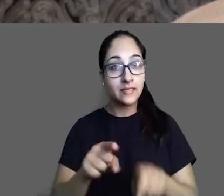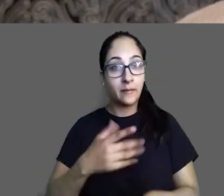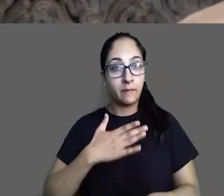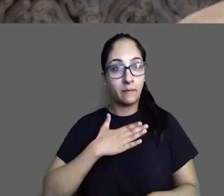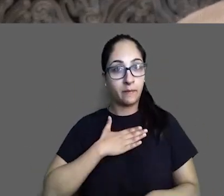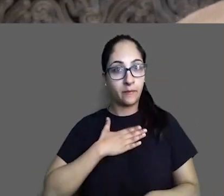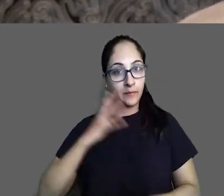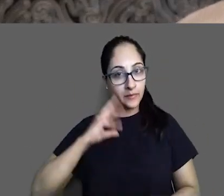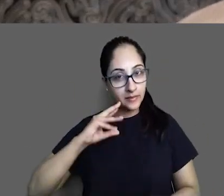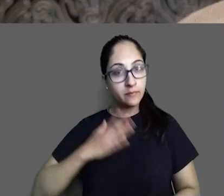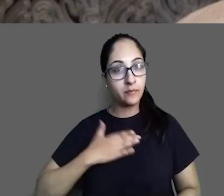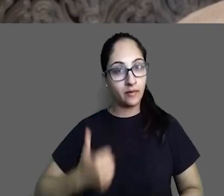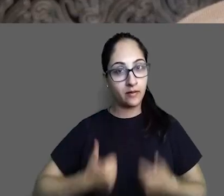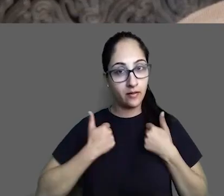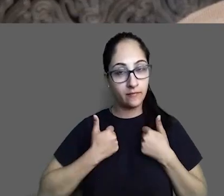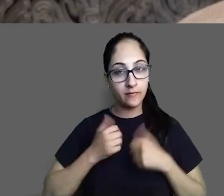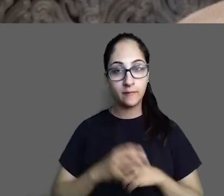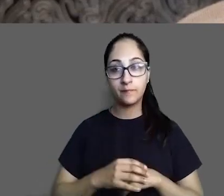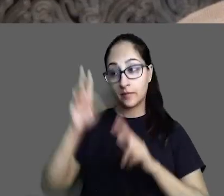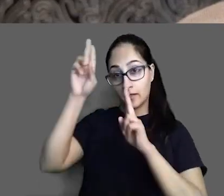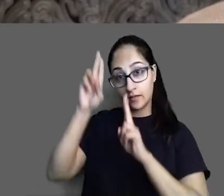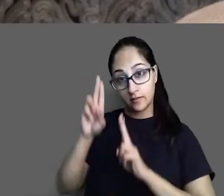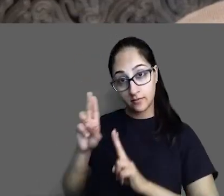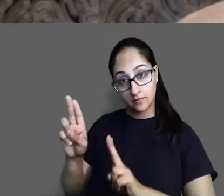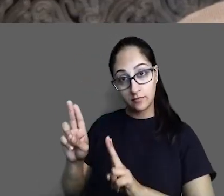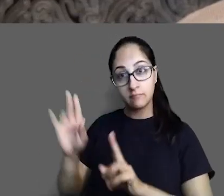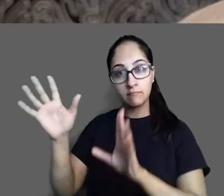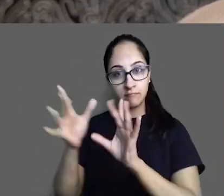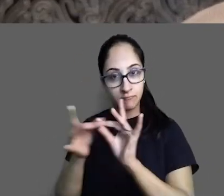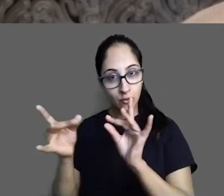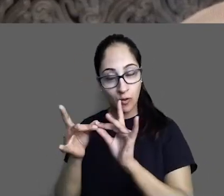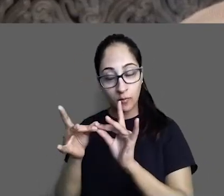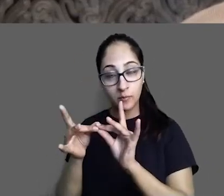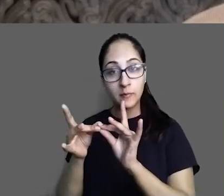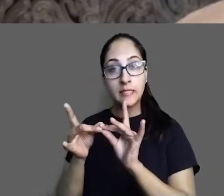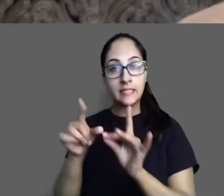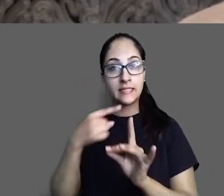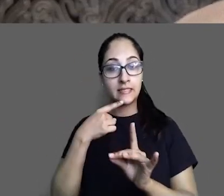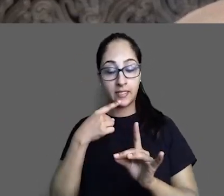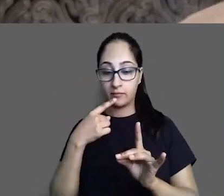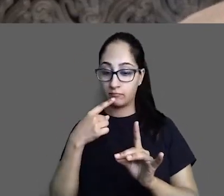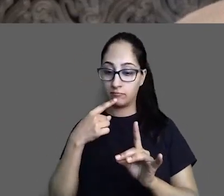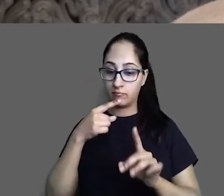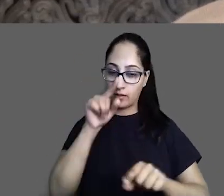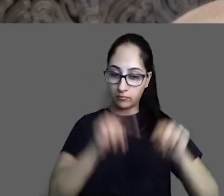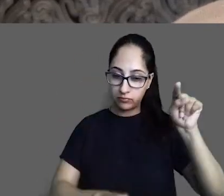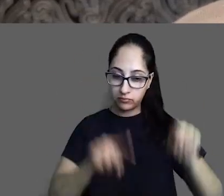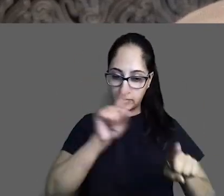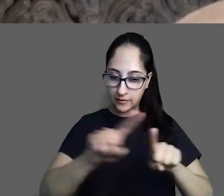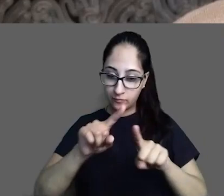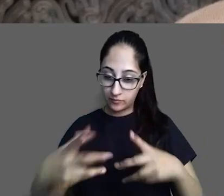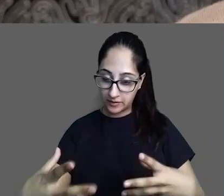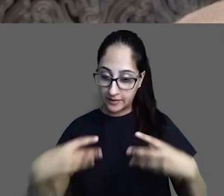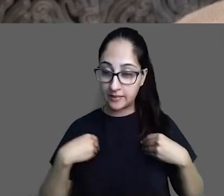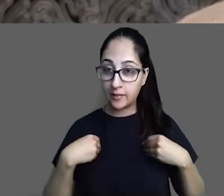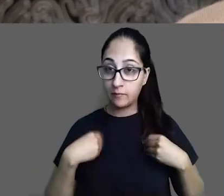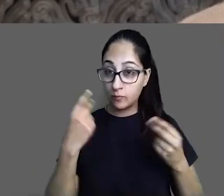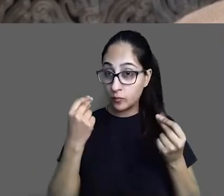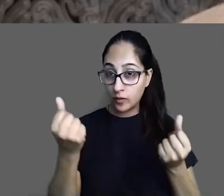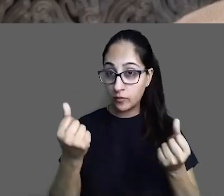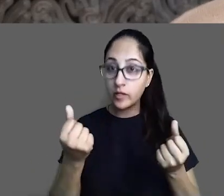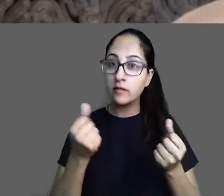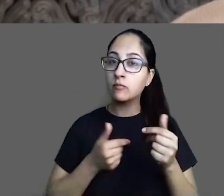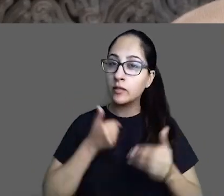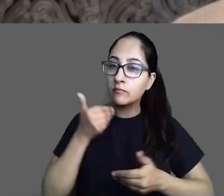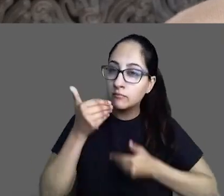pluralism itself, and His Highness put that very well once, it's a process and it's never a finished product. So through